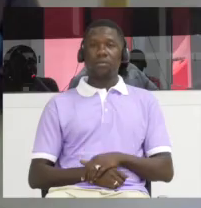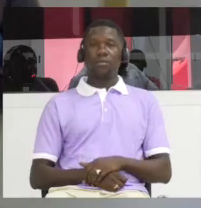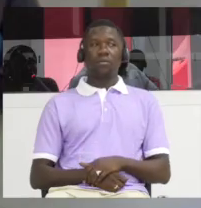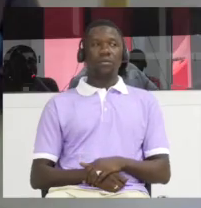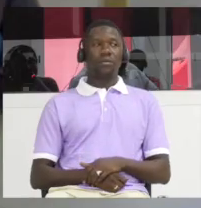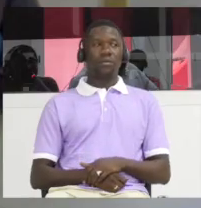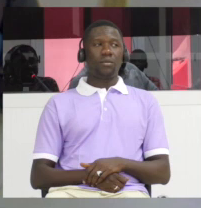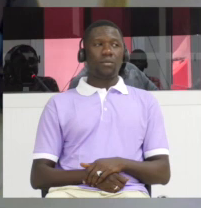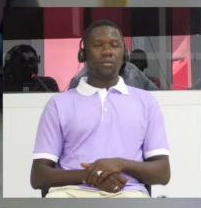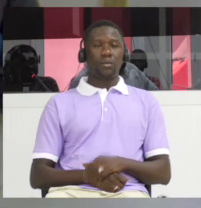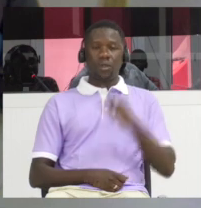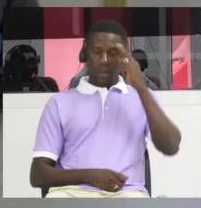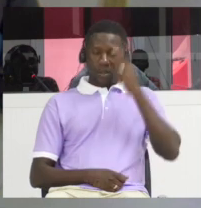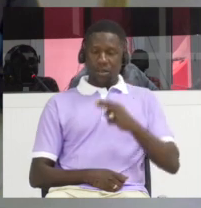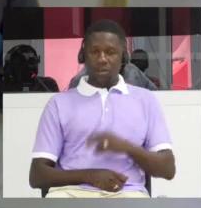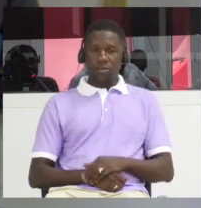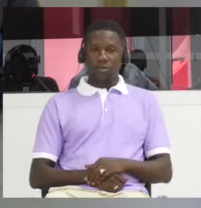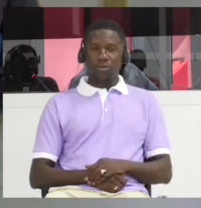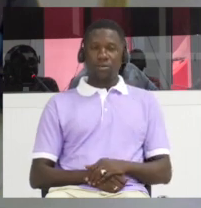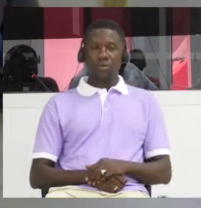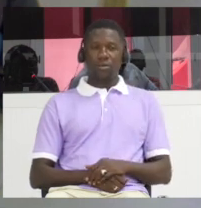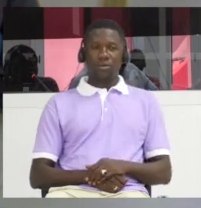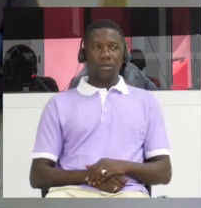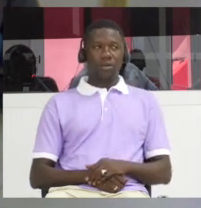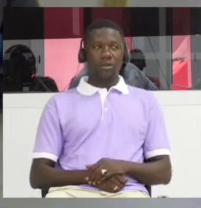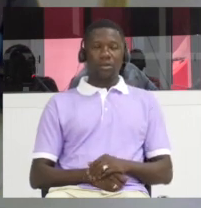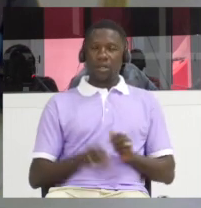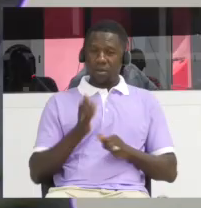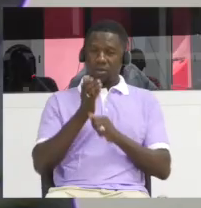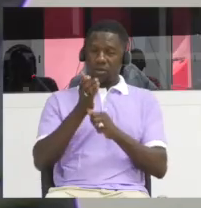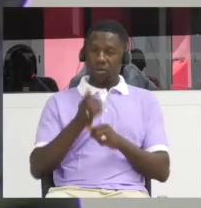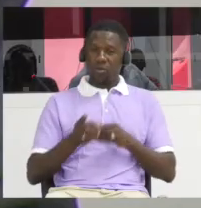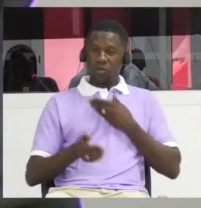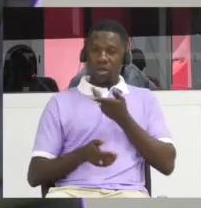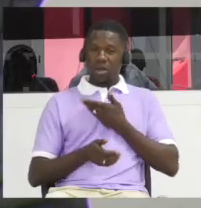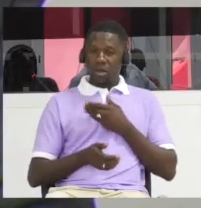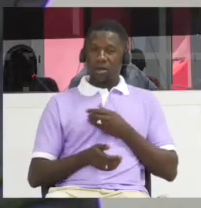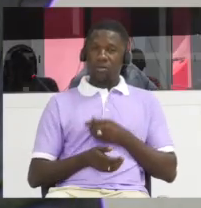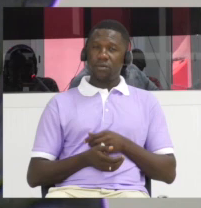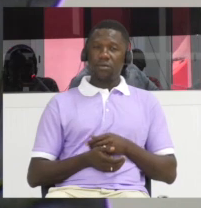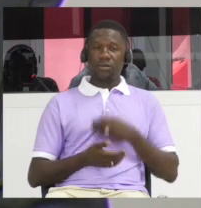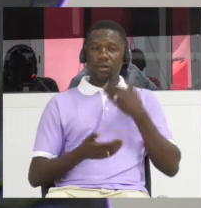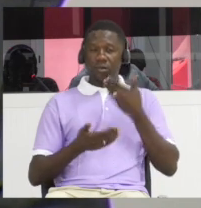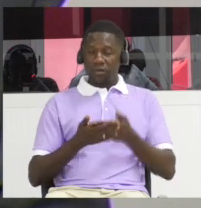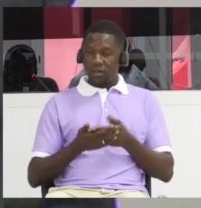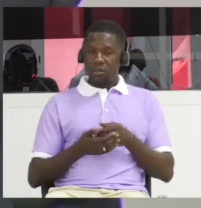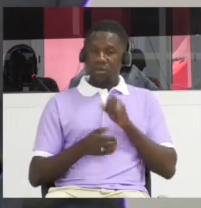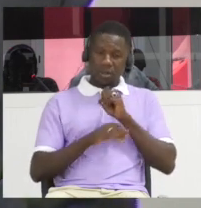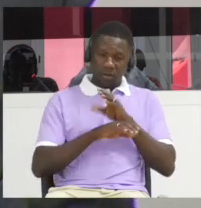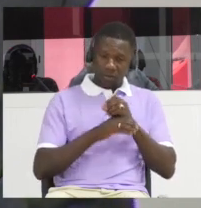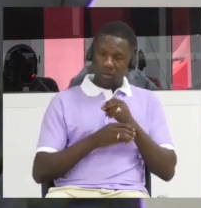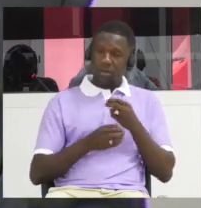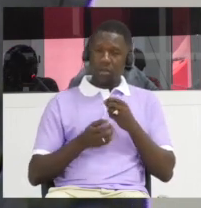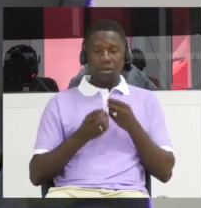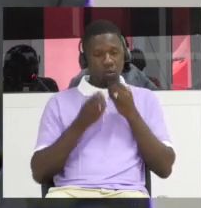Thank you very much. Ambassador, would you have any concluding remarks to make? We would want to hear from you, and